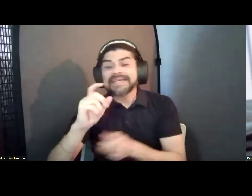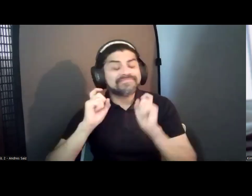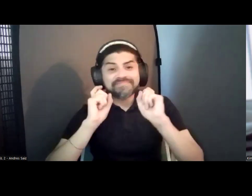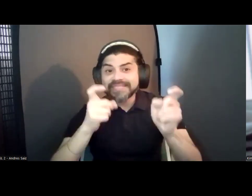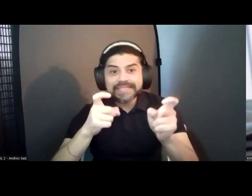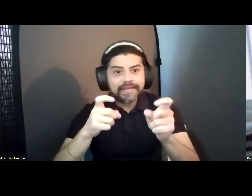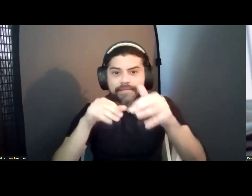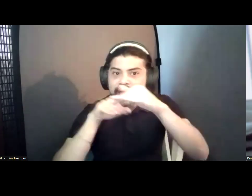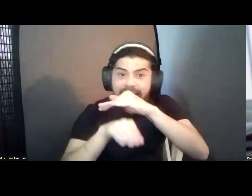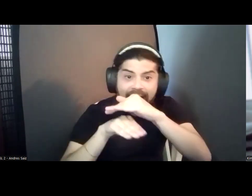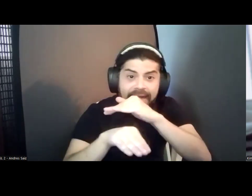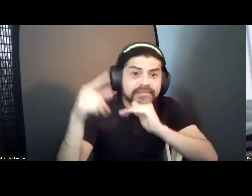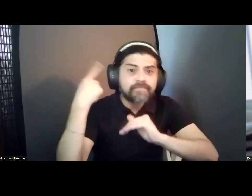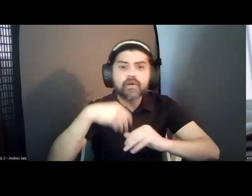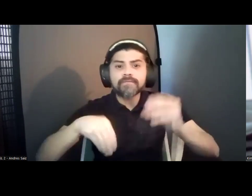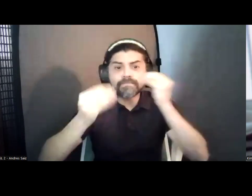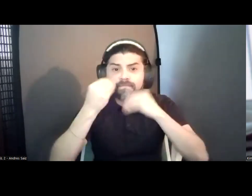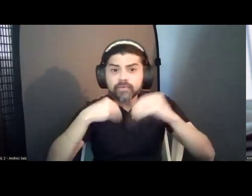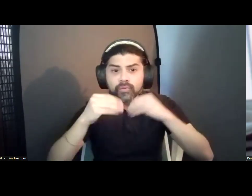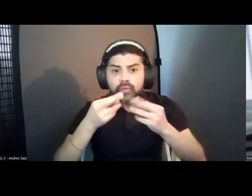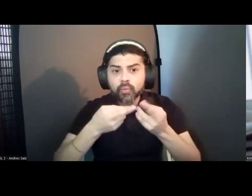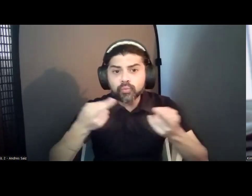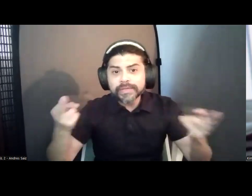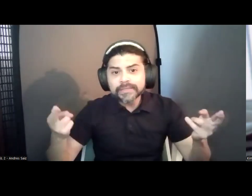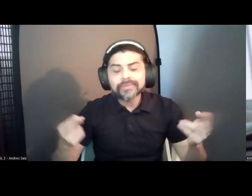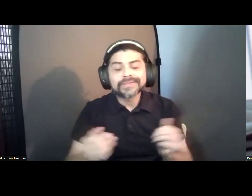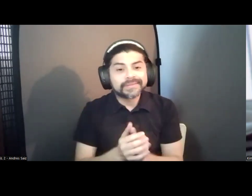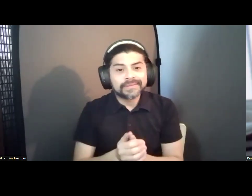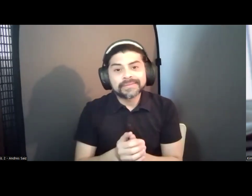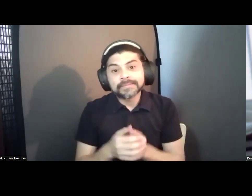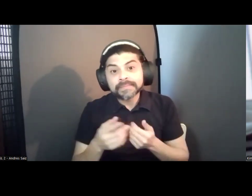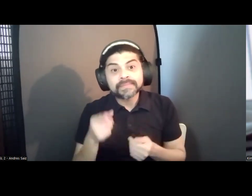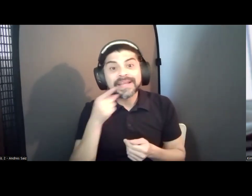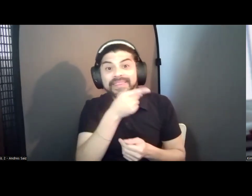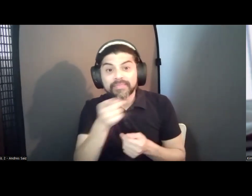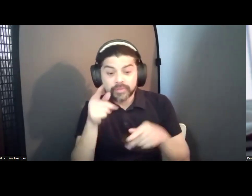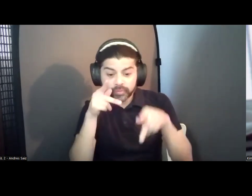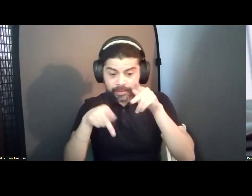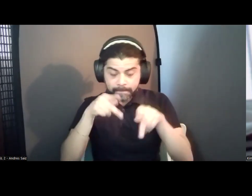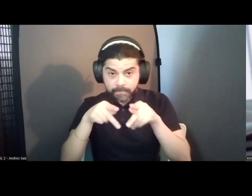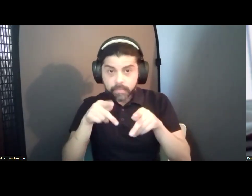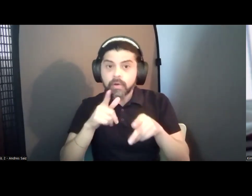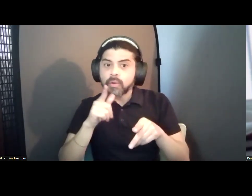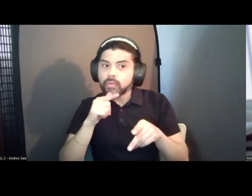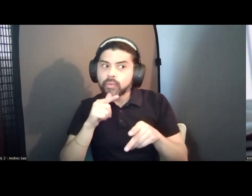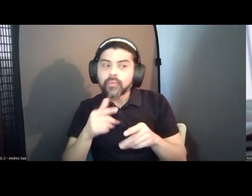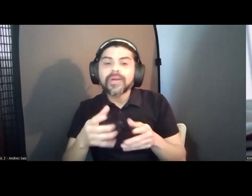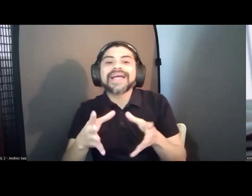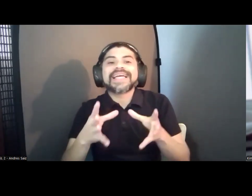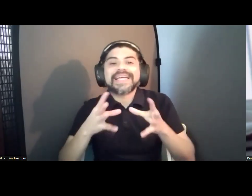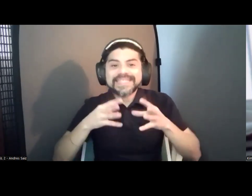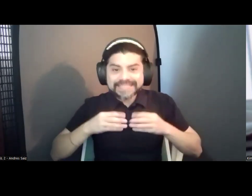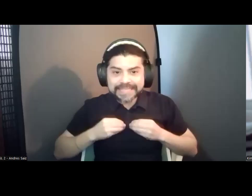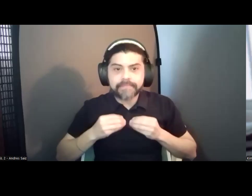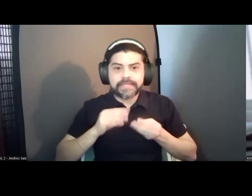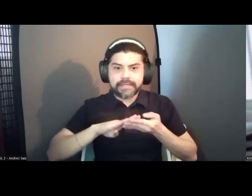we were happy to distribute. Bottom line is these were the individuals that received the adult day services, that are connected again with community, that are